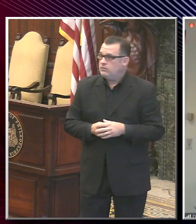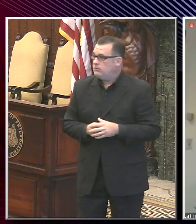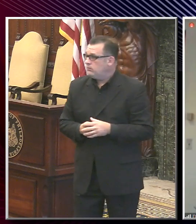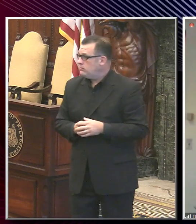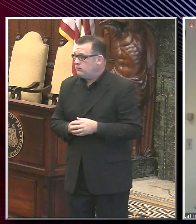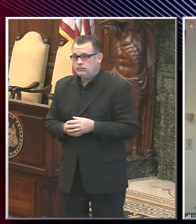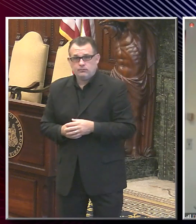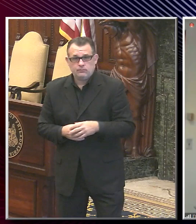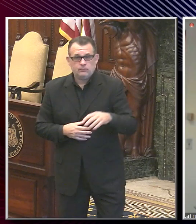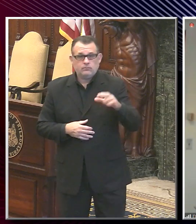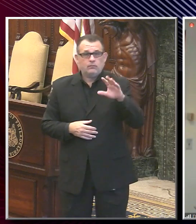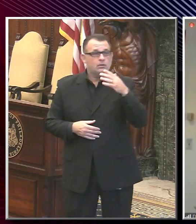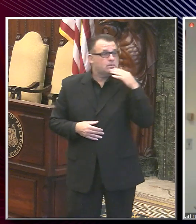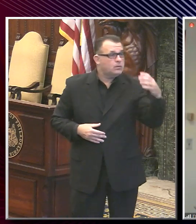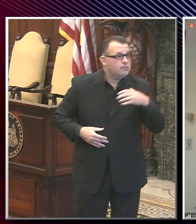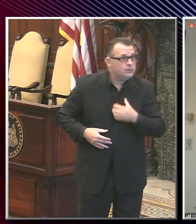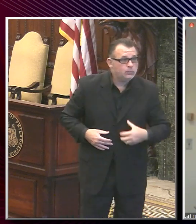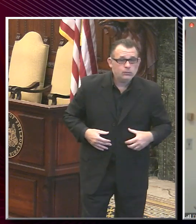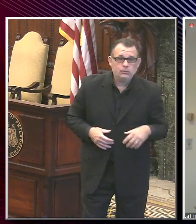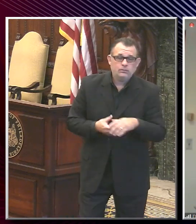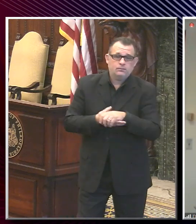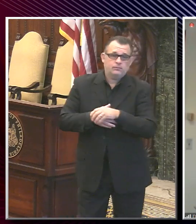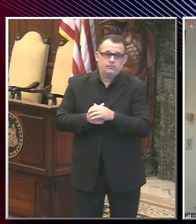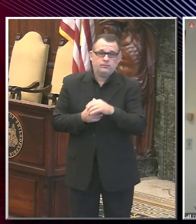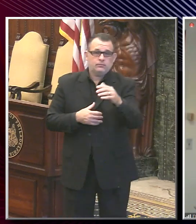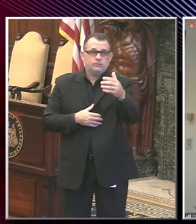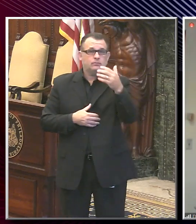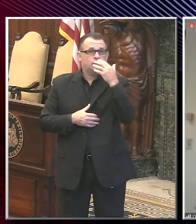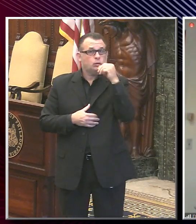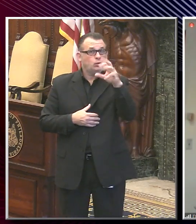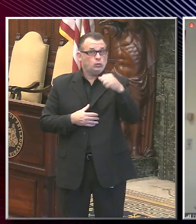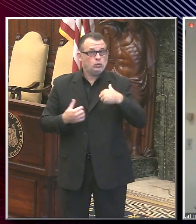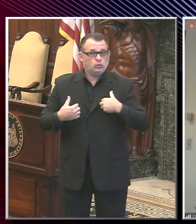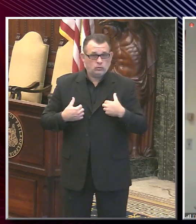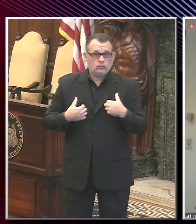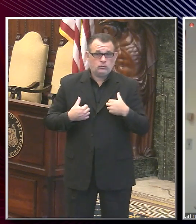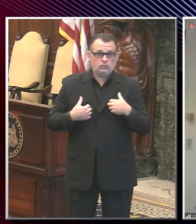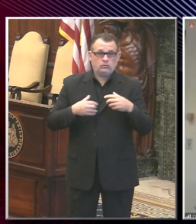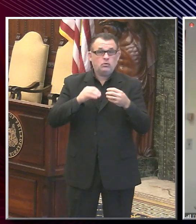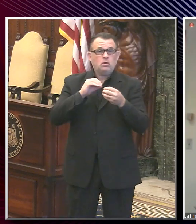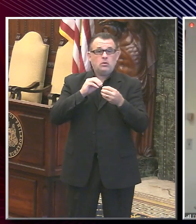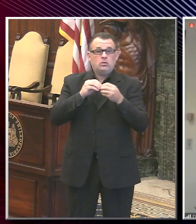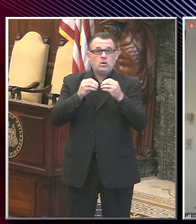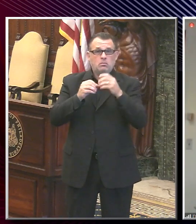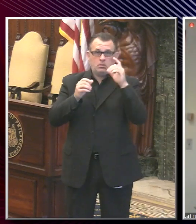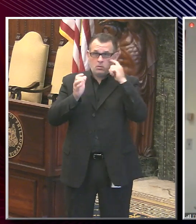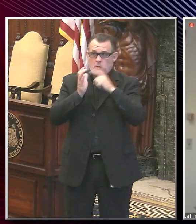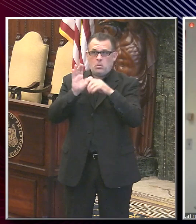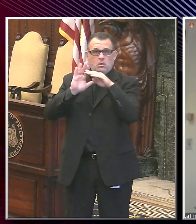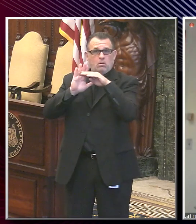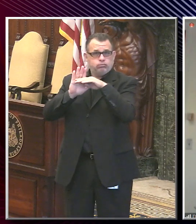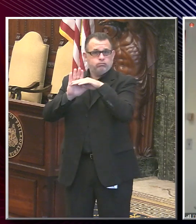Thank you very much, Mayor. I have better news to report today. We are seeing a decrease in our case counts and in our percent